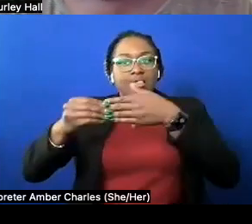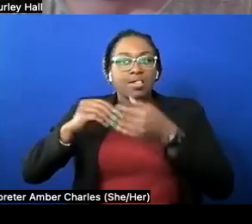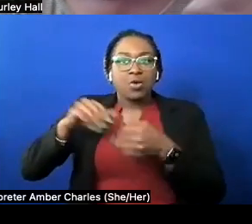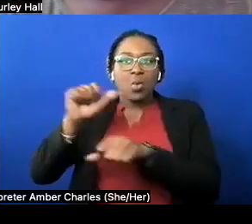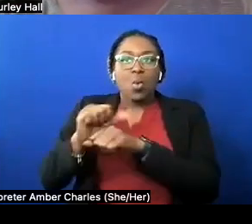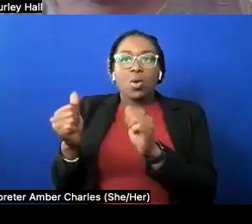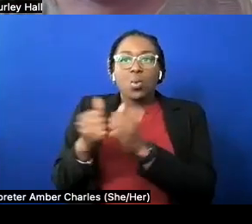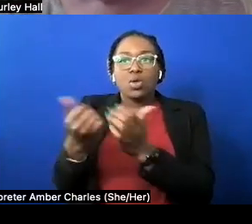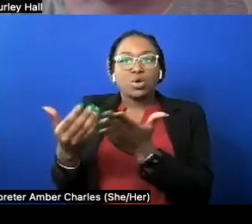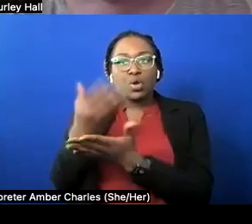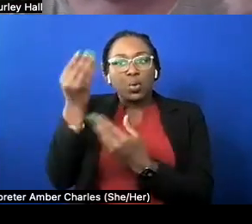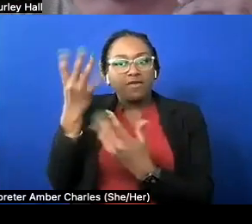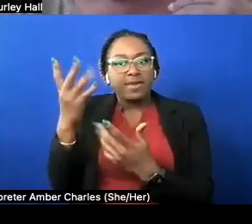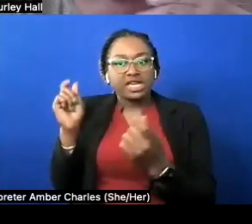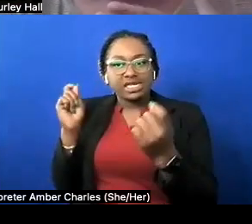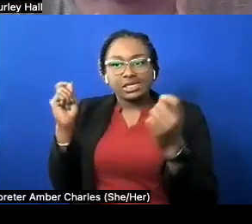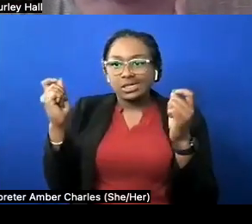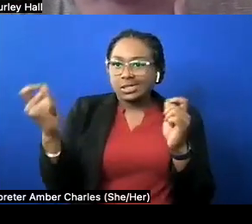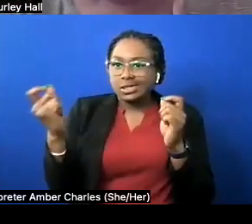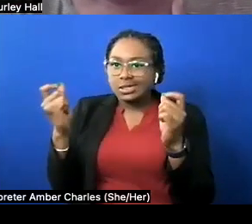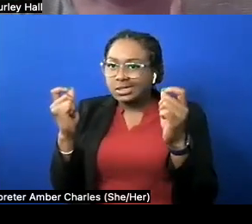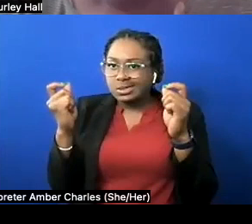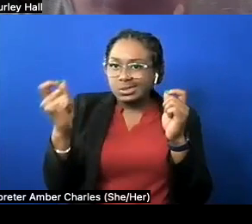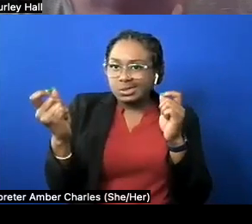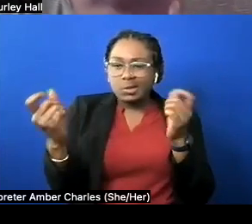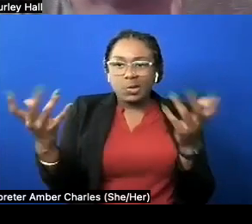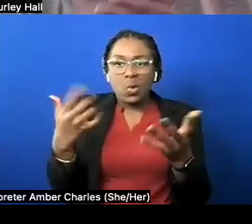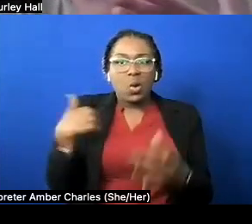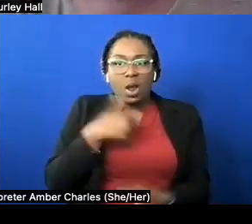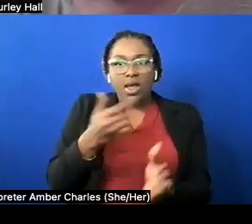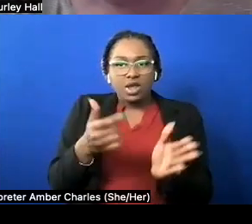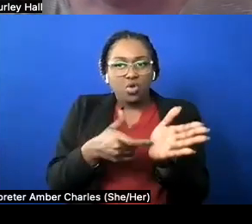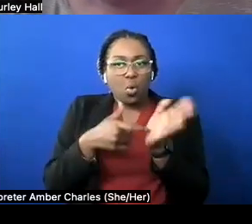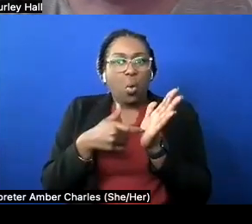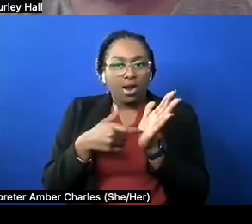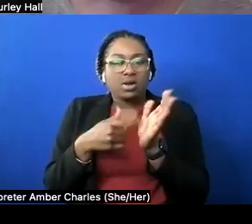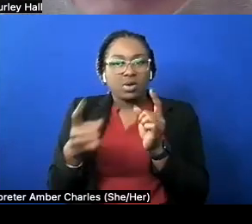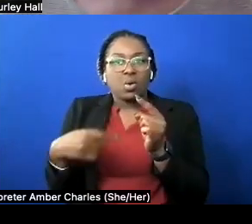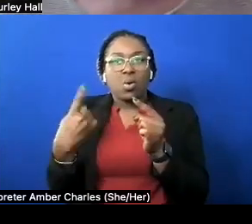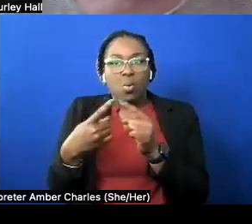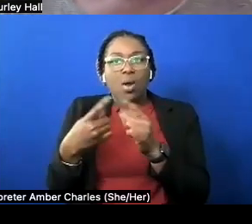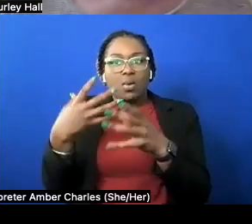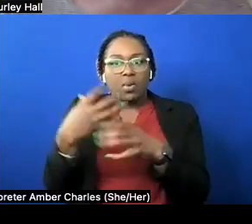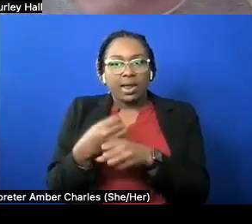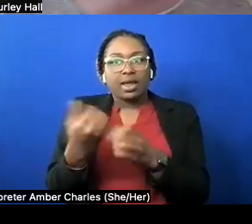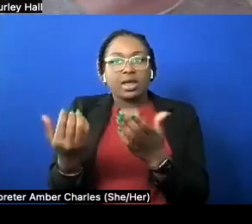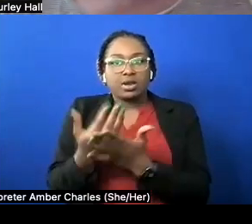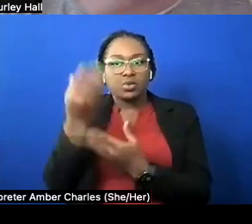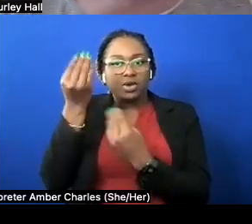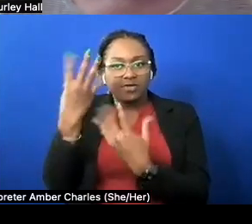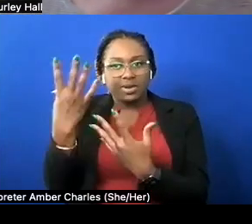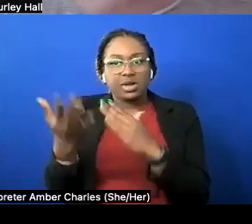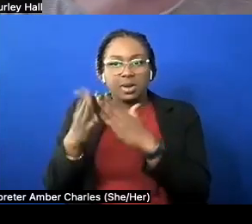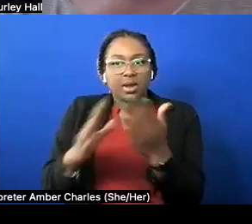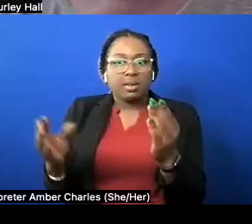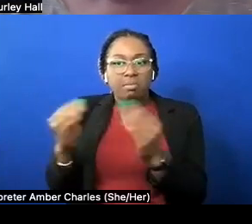to change what we require as new information comes in, as we become more of